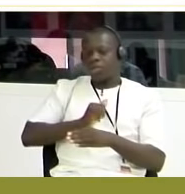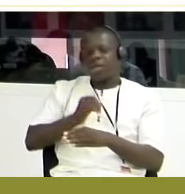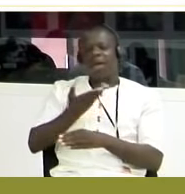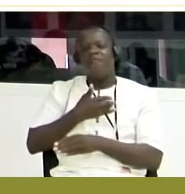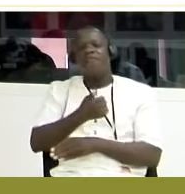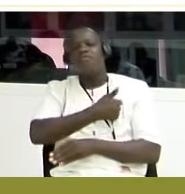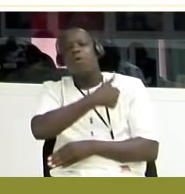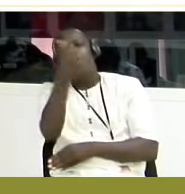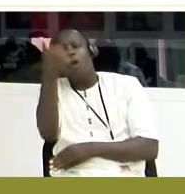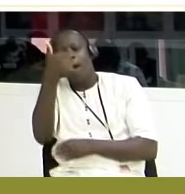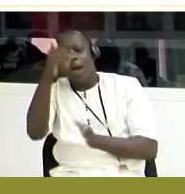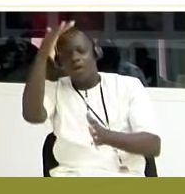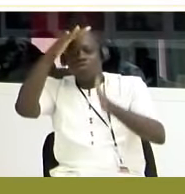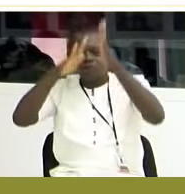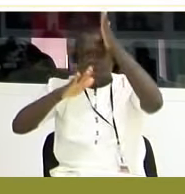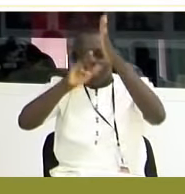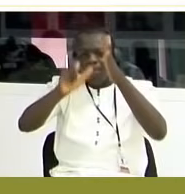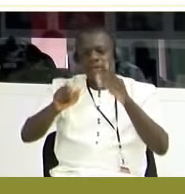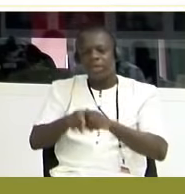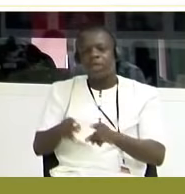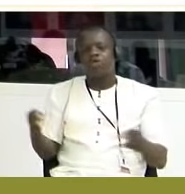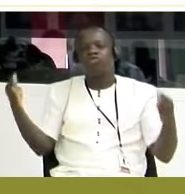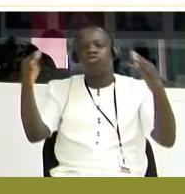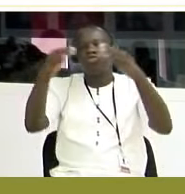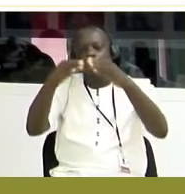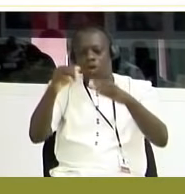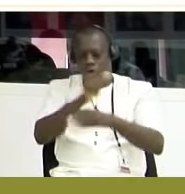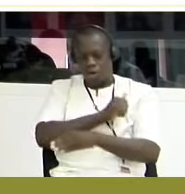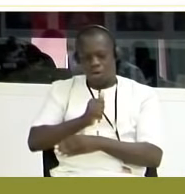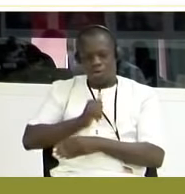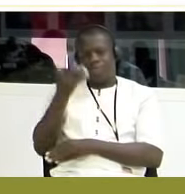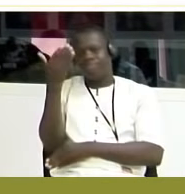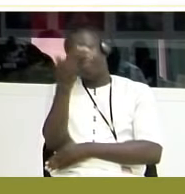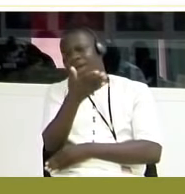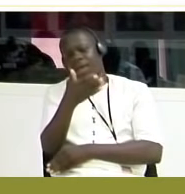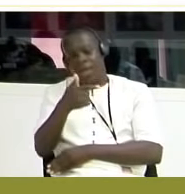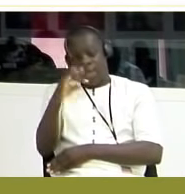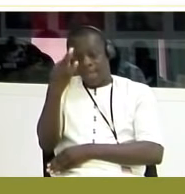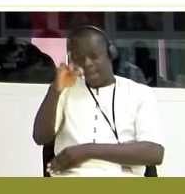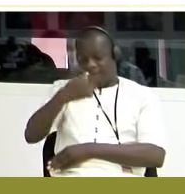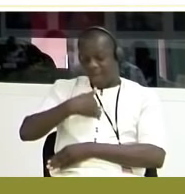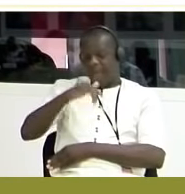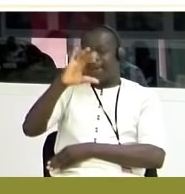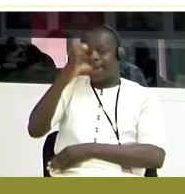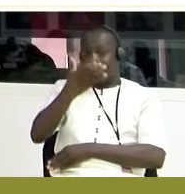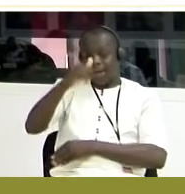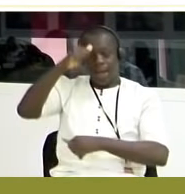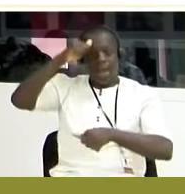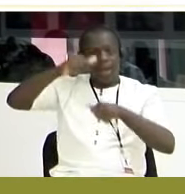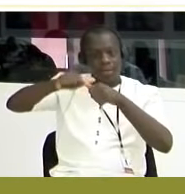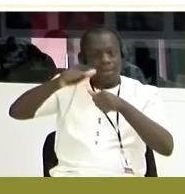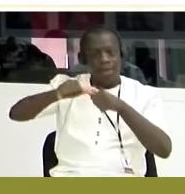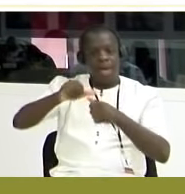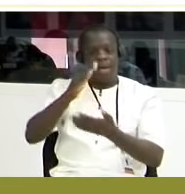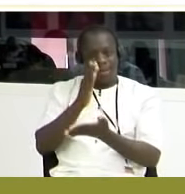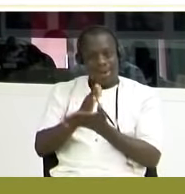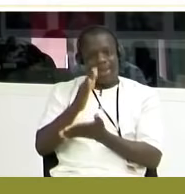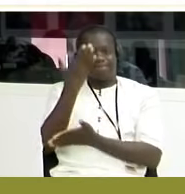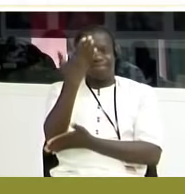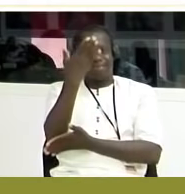the remand wing, and we were in the same cell. I think if my memory serves me well, we were 10 in number in that